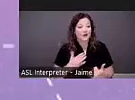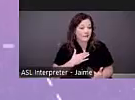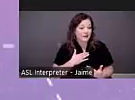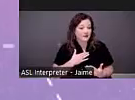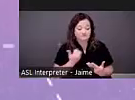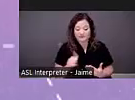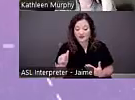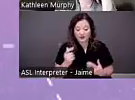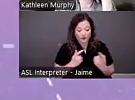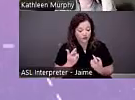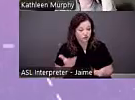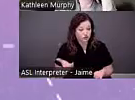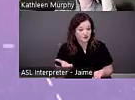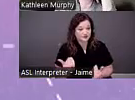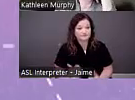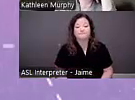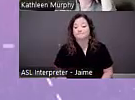questions.